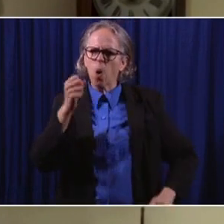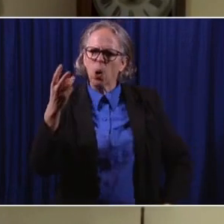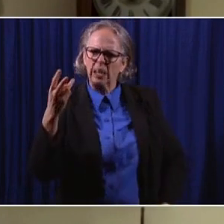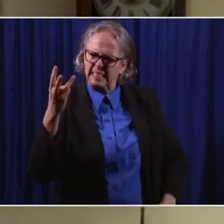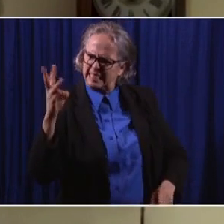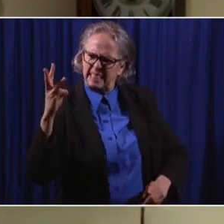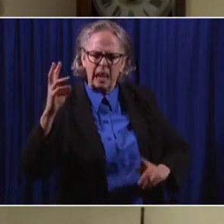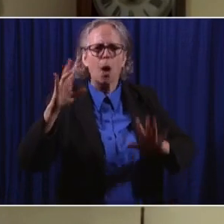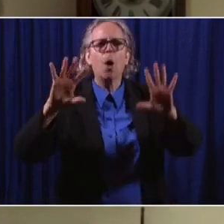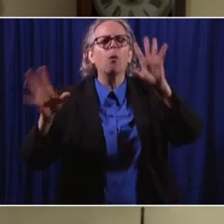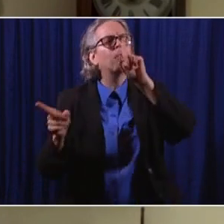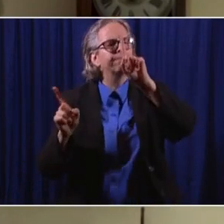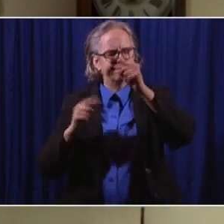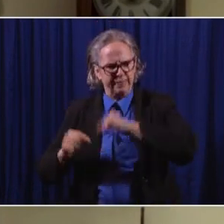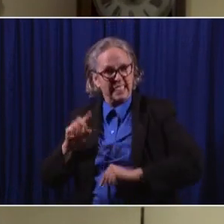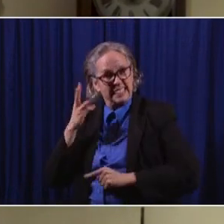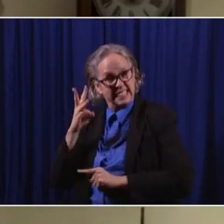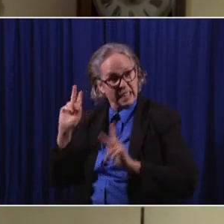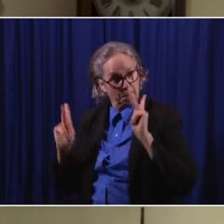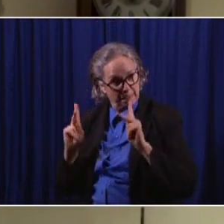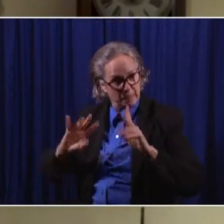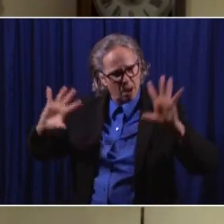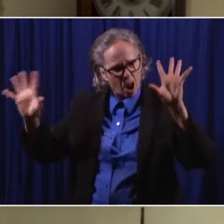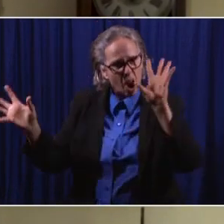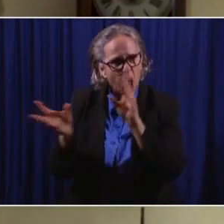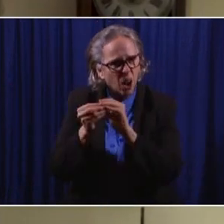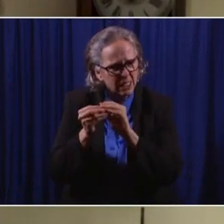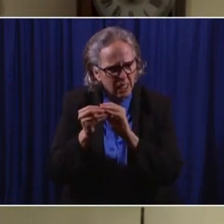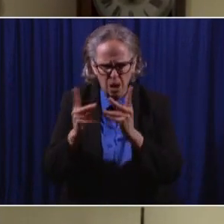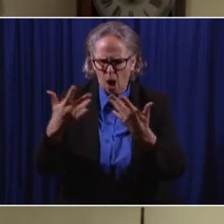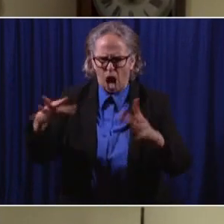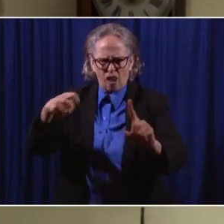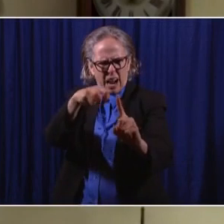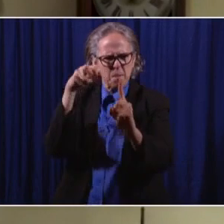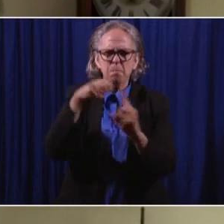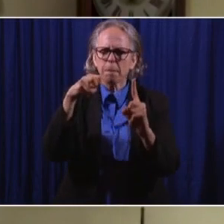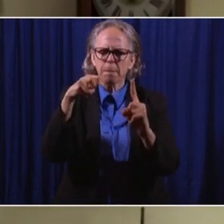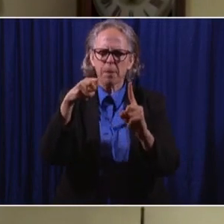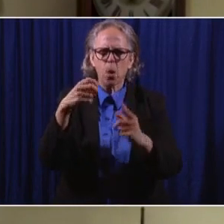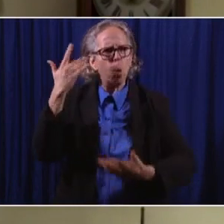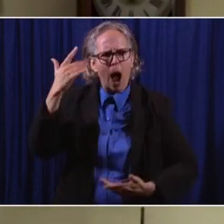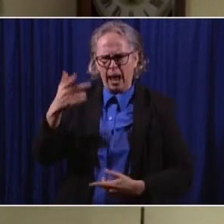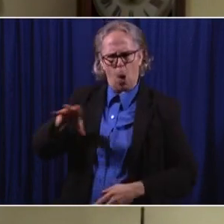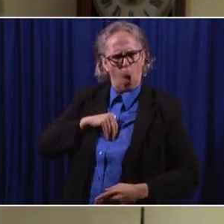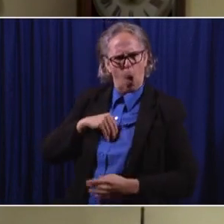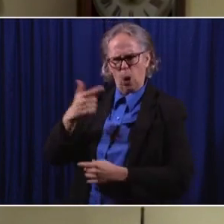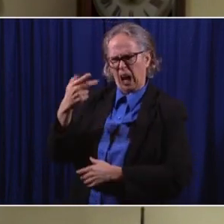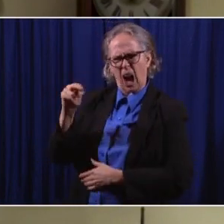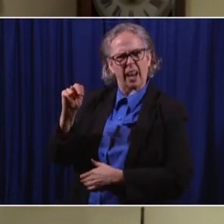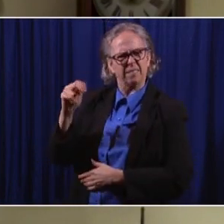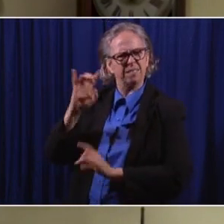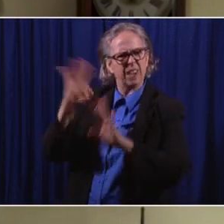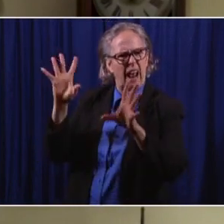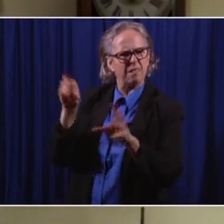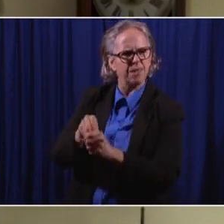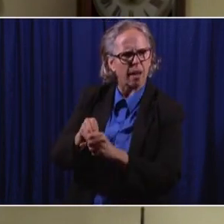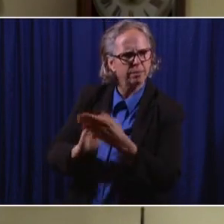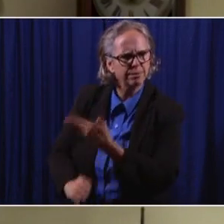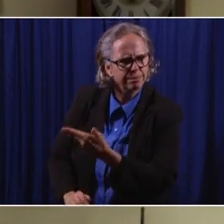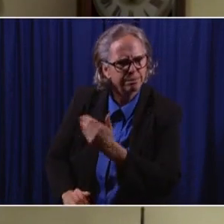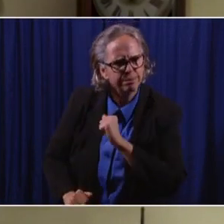great news. But the reason the federal authorities have to get involved with cases like this is because of what I've been saying